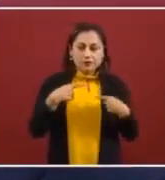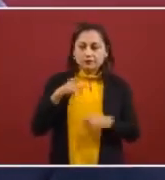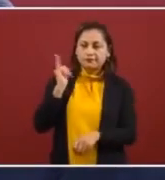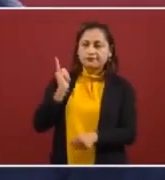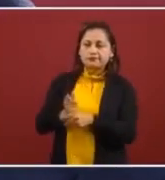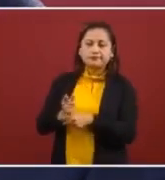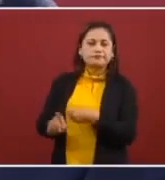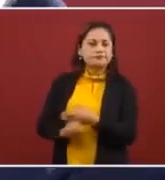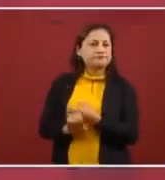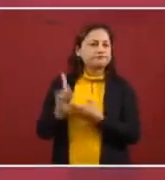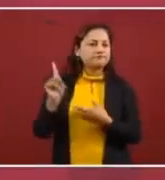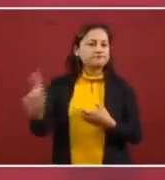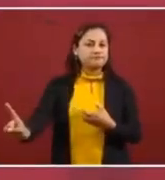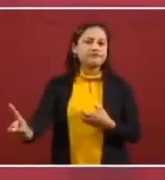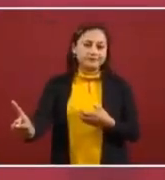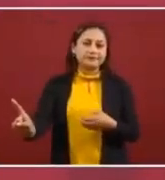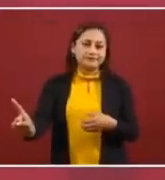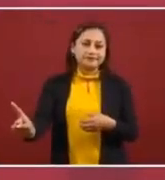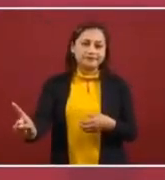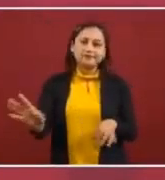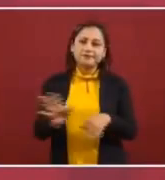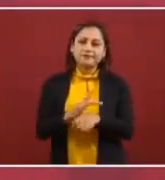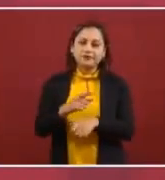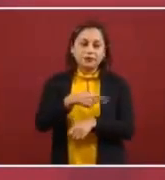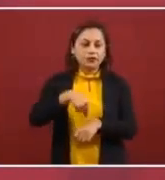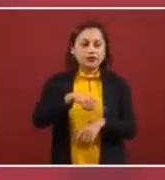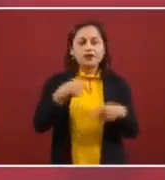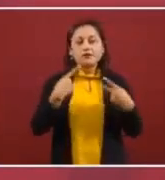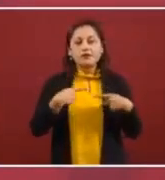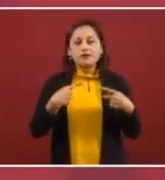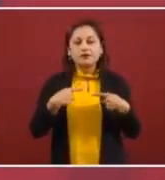citizens, because now